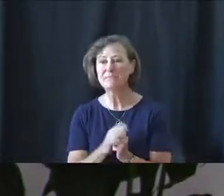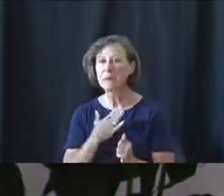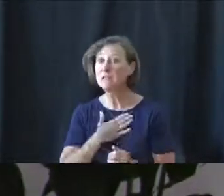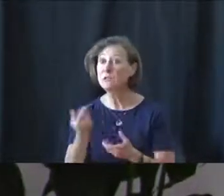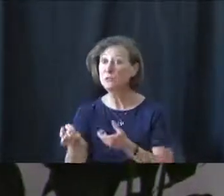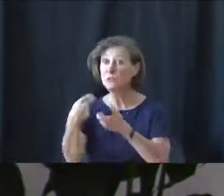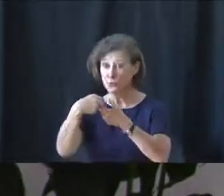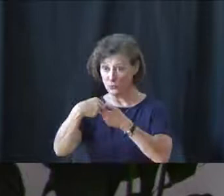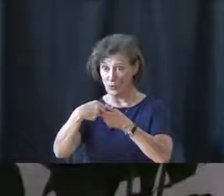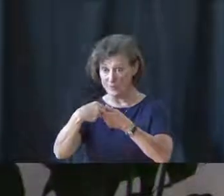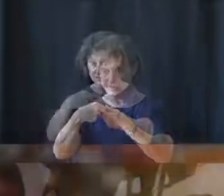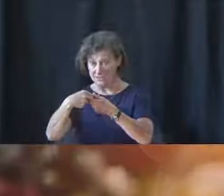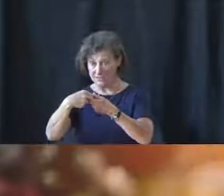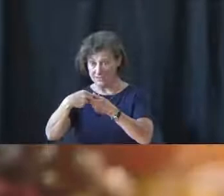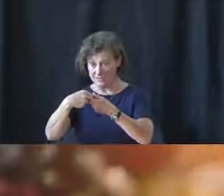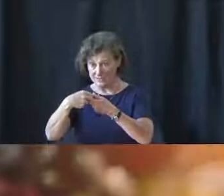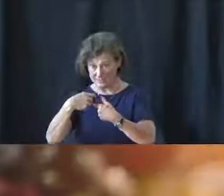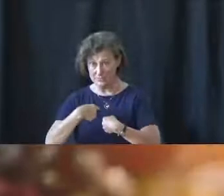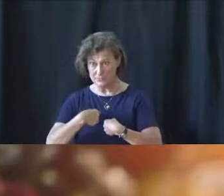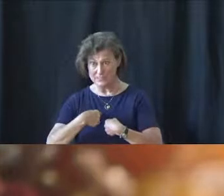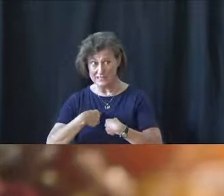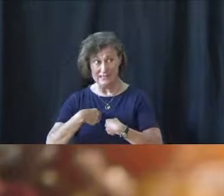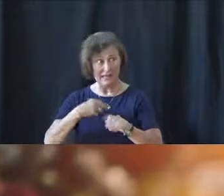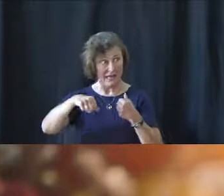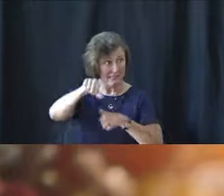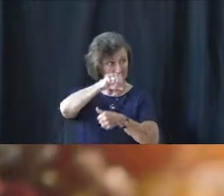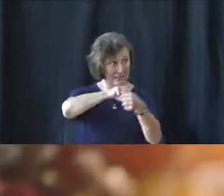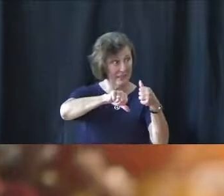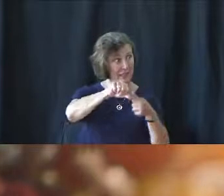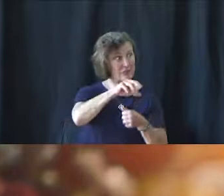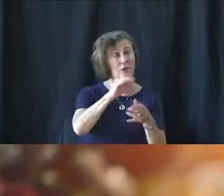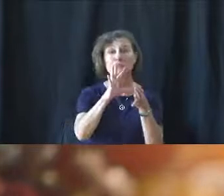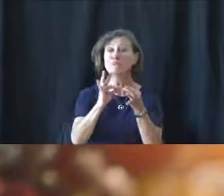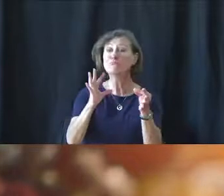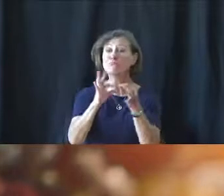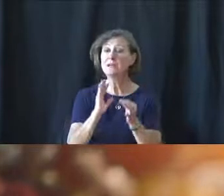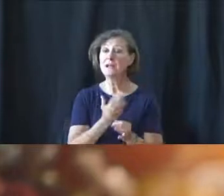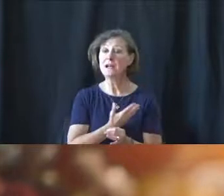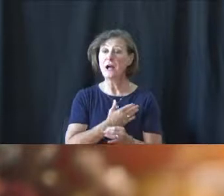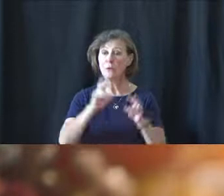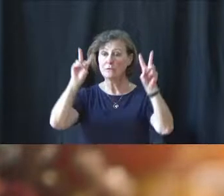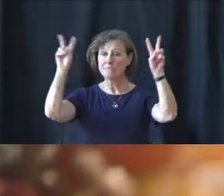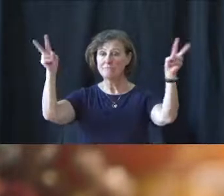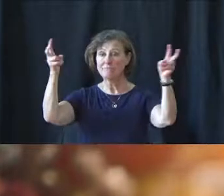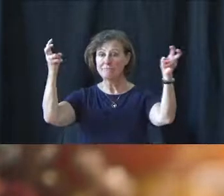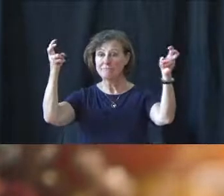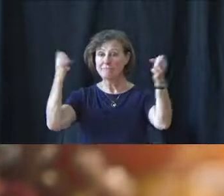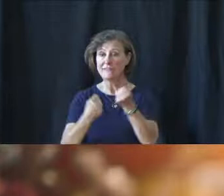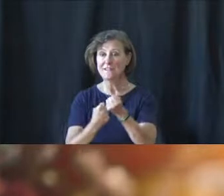join me and each other in speaking our affirmation.